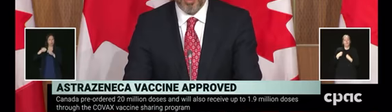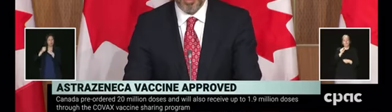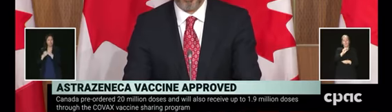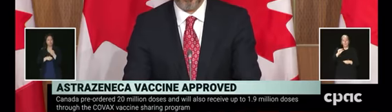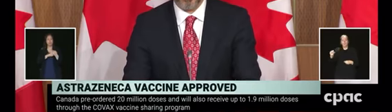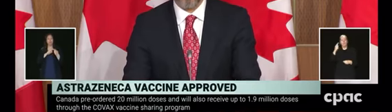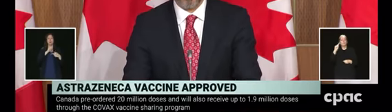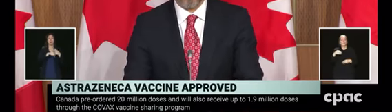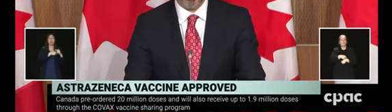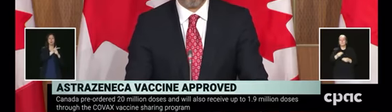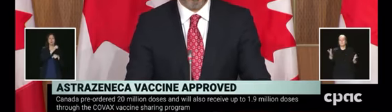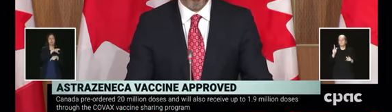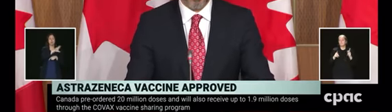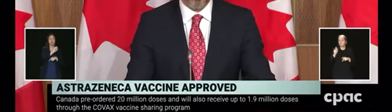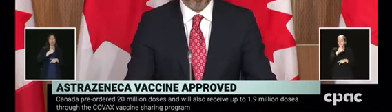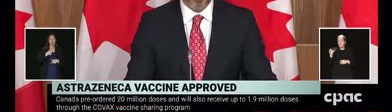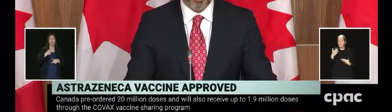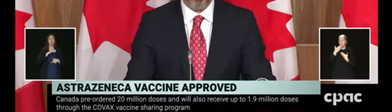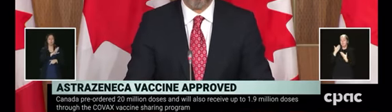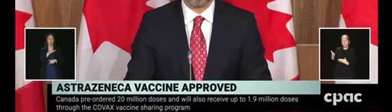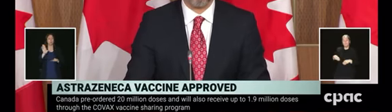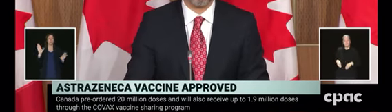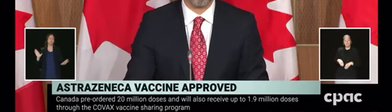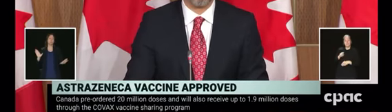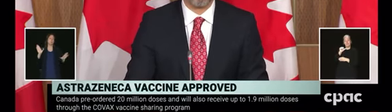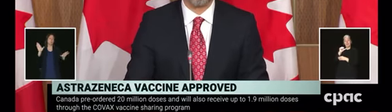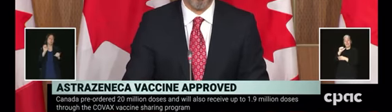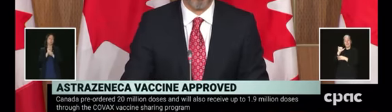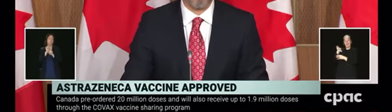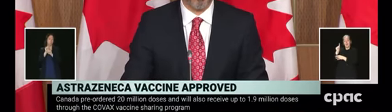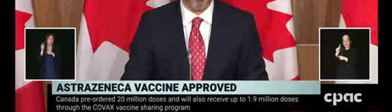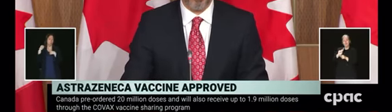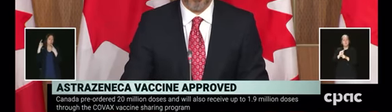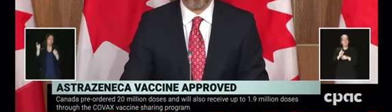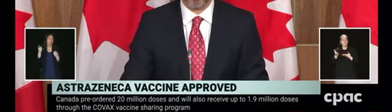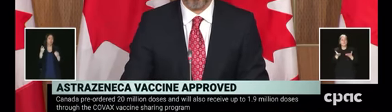Global Affairs Canada for their outstanding work on this file, both here and in India.